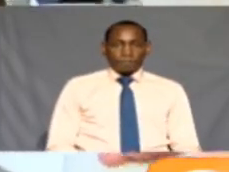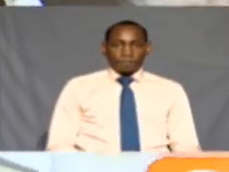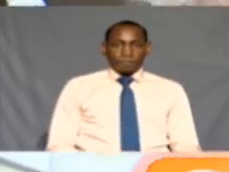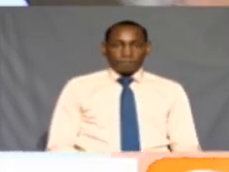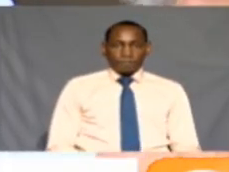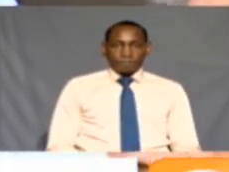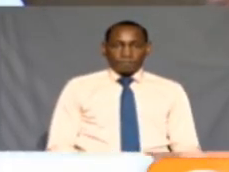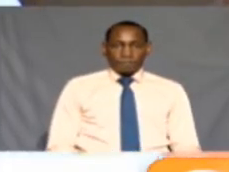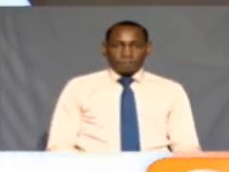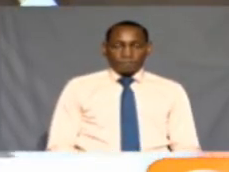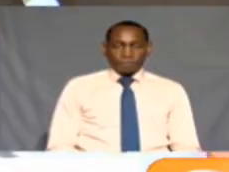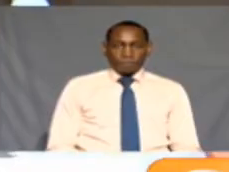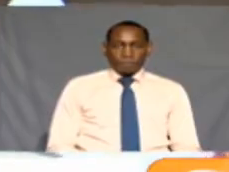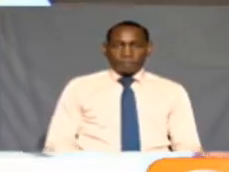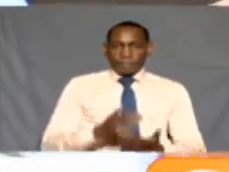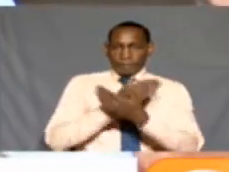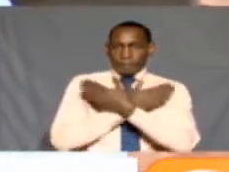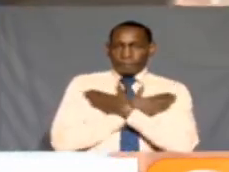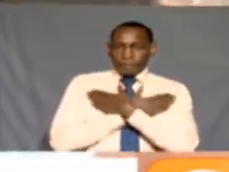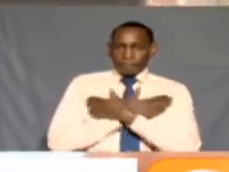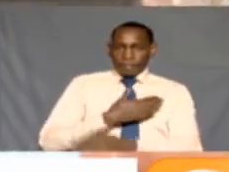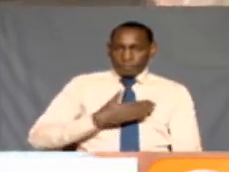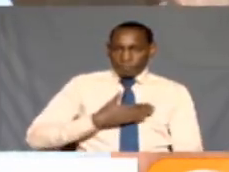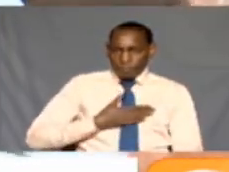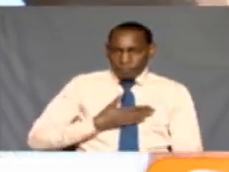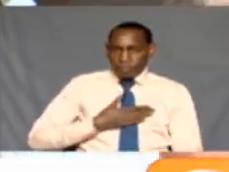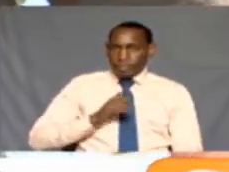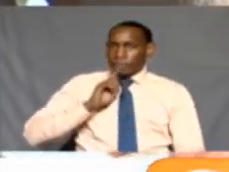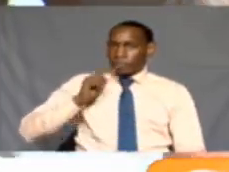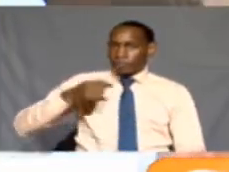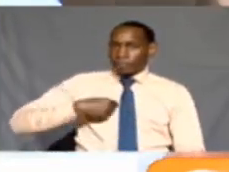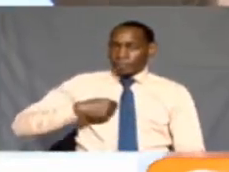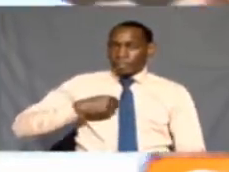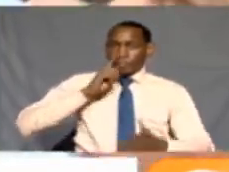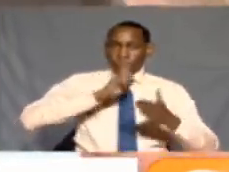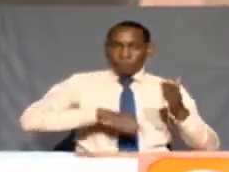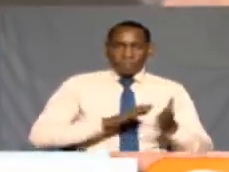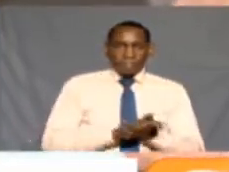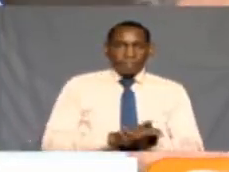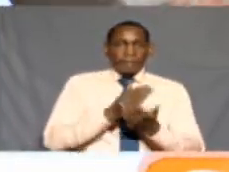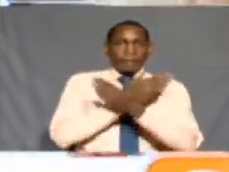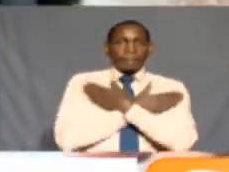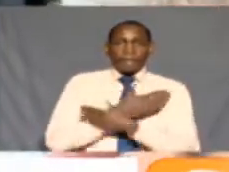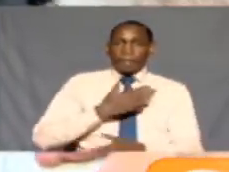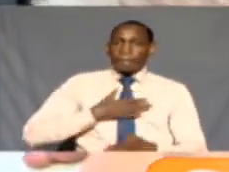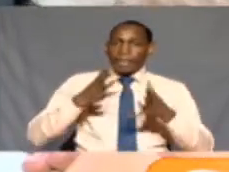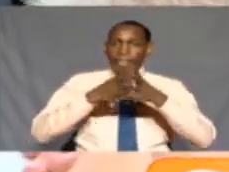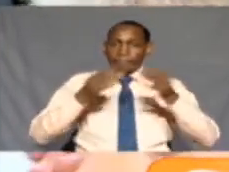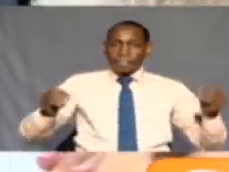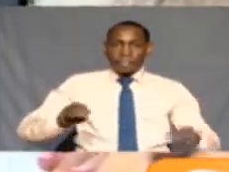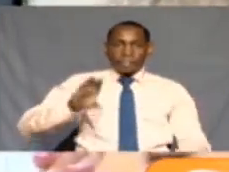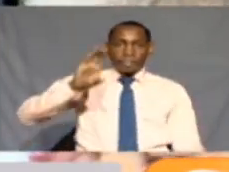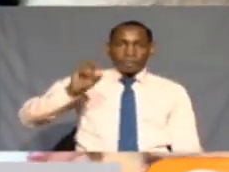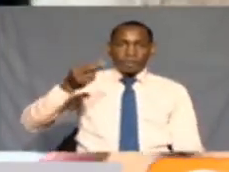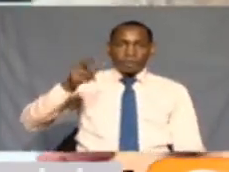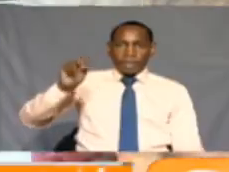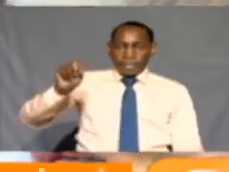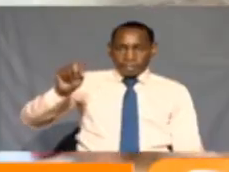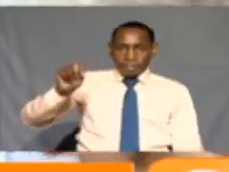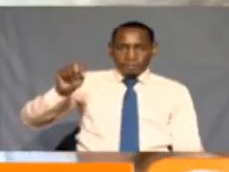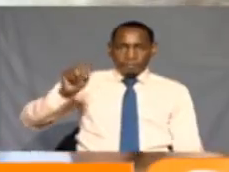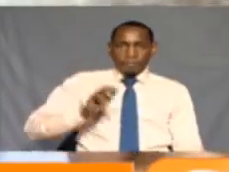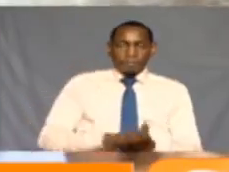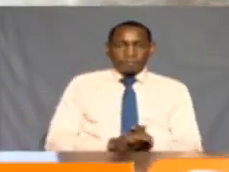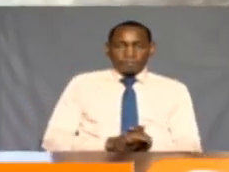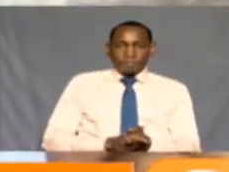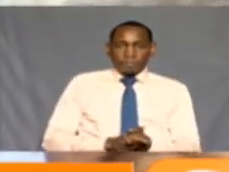So a friend of mine, Mugai, called me. He was in India. He told me, look, our friend is missing. Cohen is missing. It